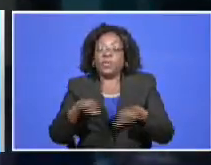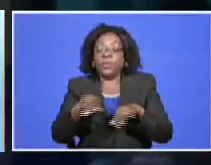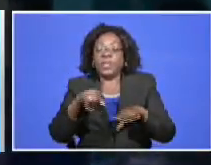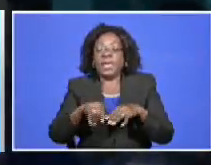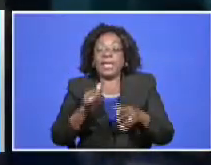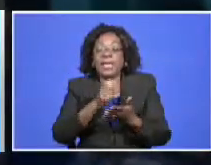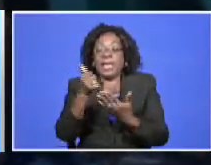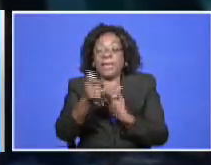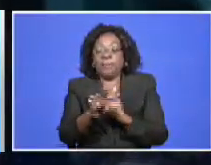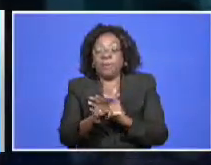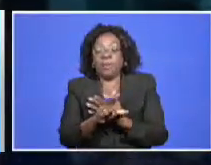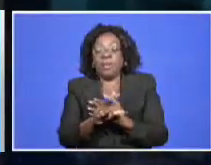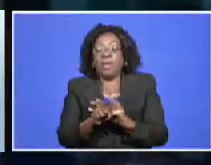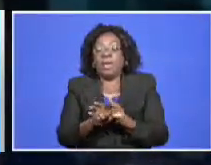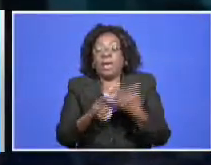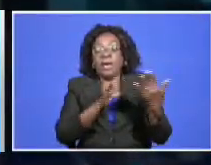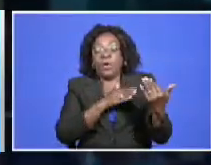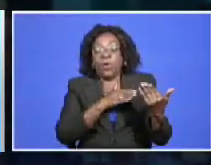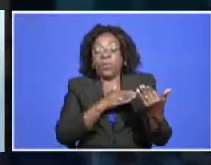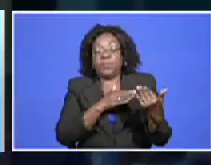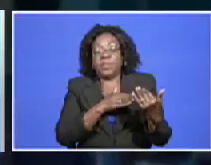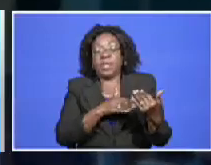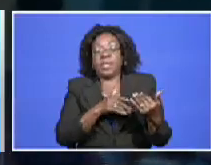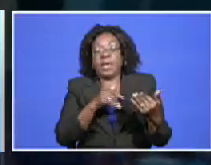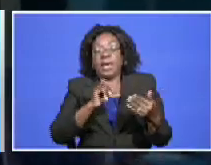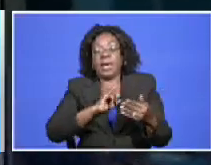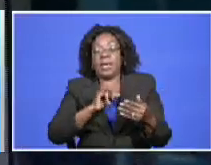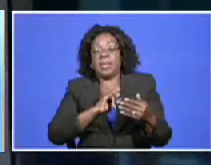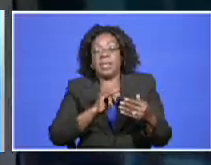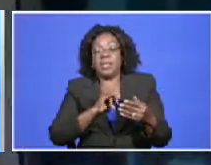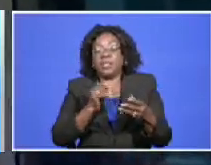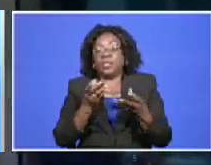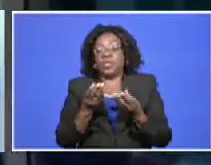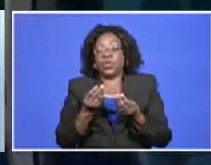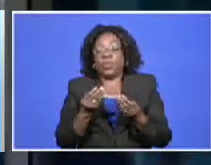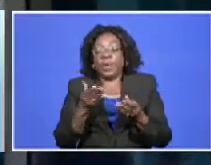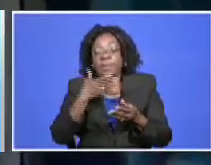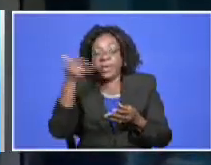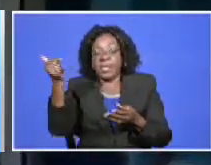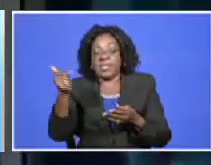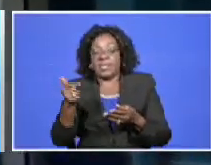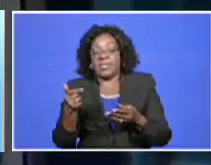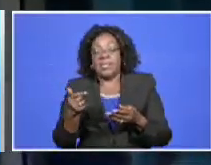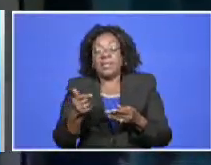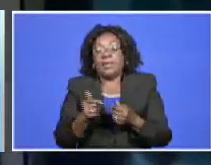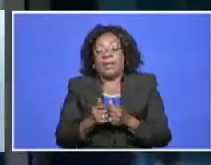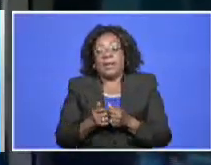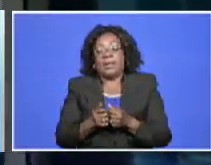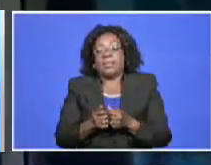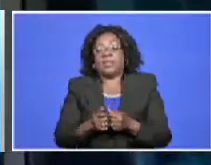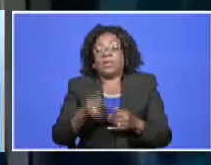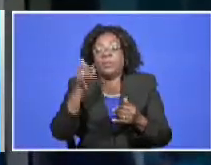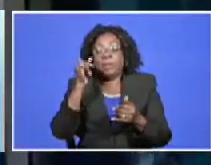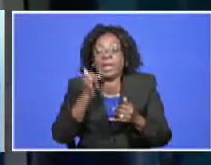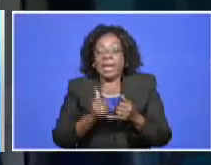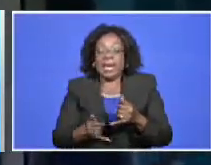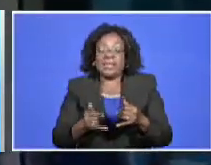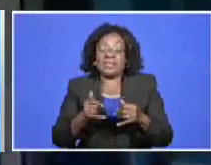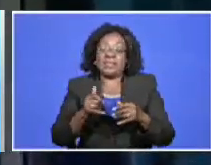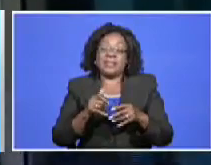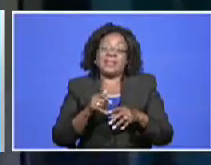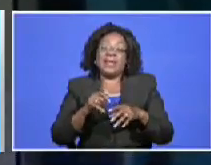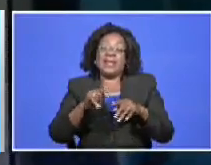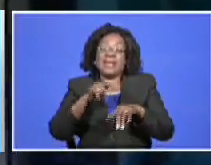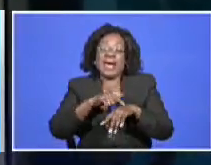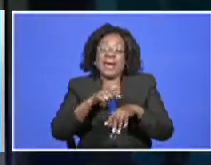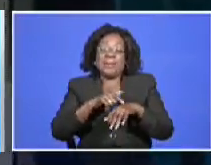I hope that with the events I'm going to swim, I hope that I can medal in all of them. And since this is going to be my last CARIFTA, should I make the team,